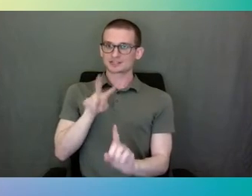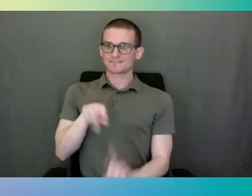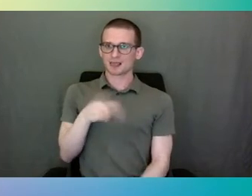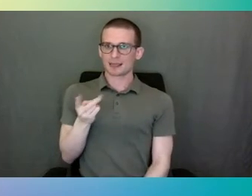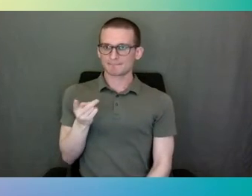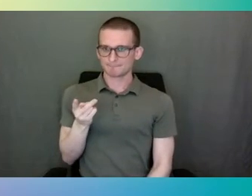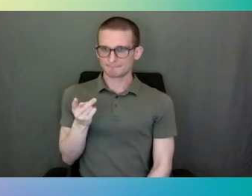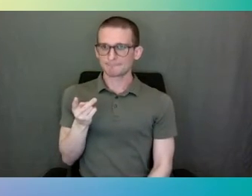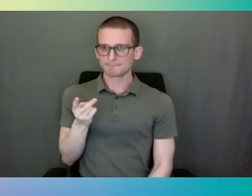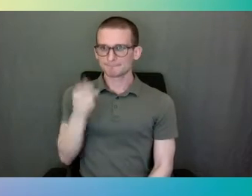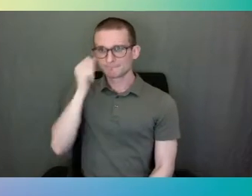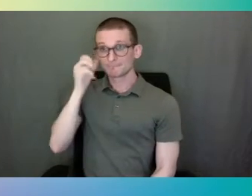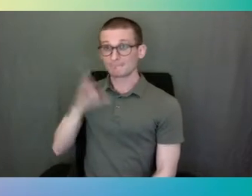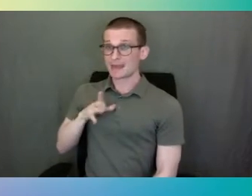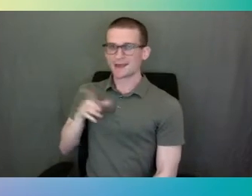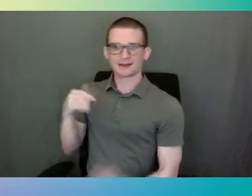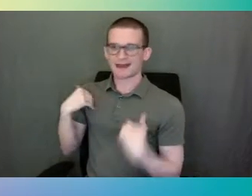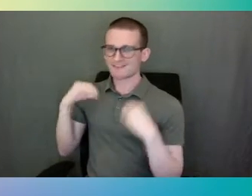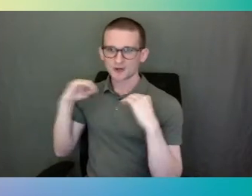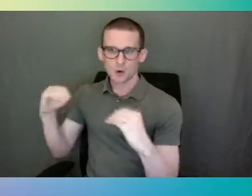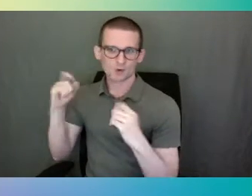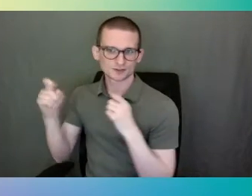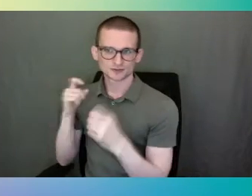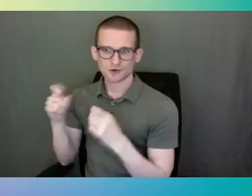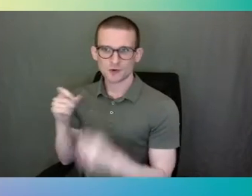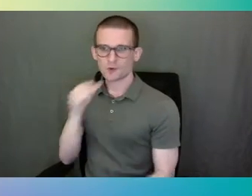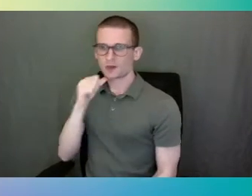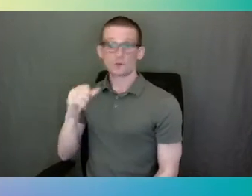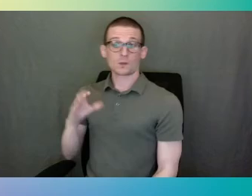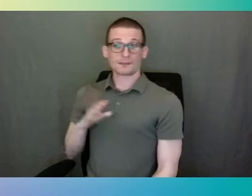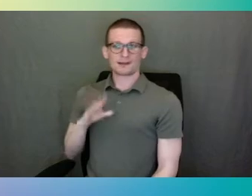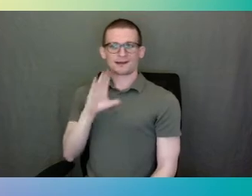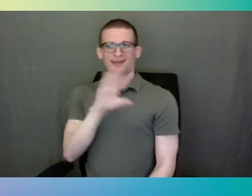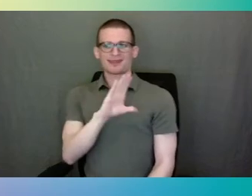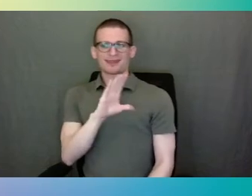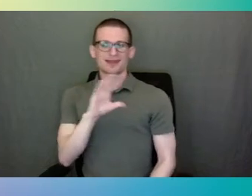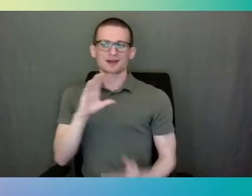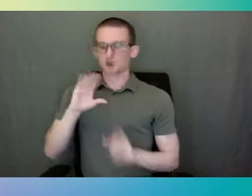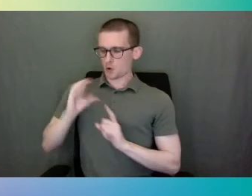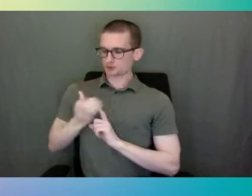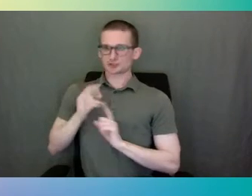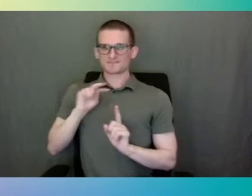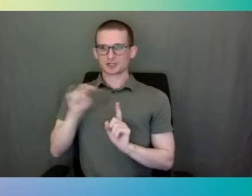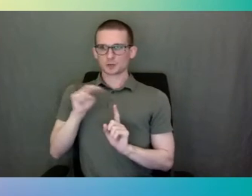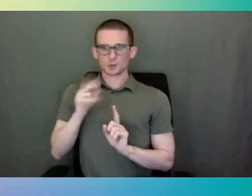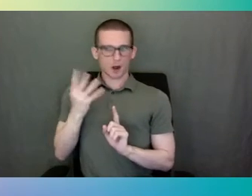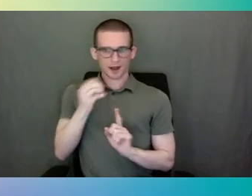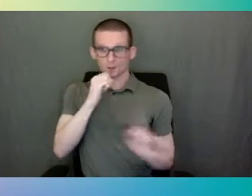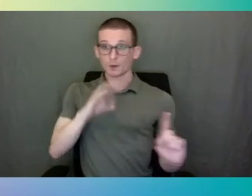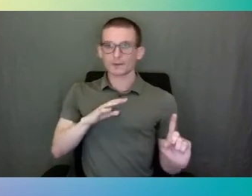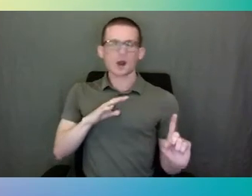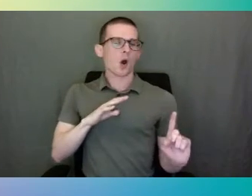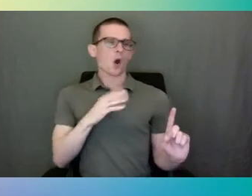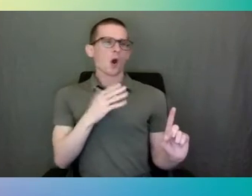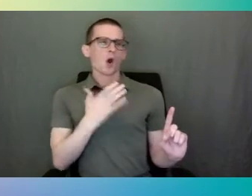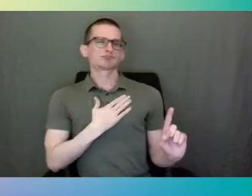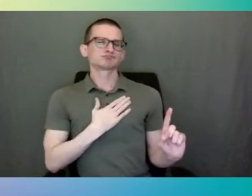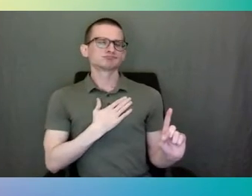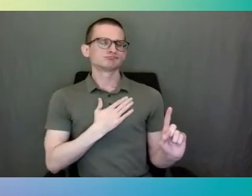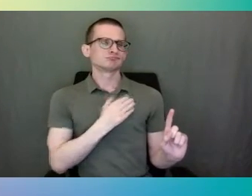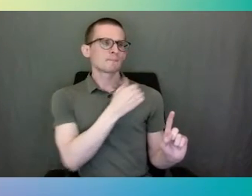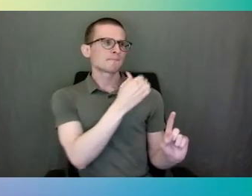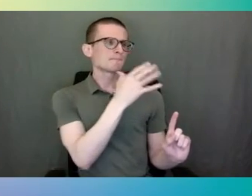ones who are out of control, and women take on this new, pure role of motherhood. So now